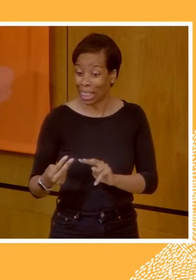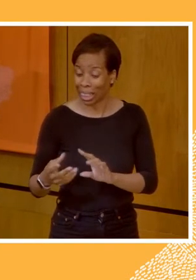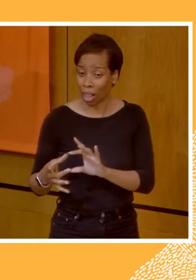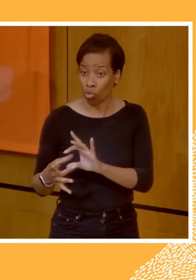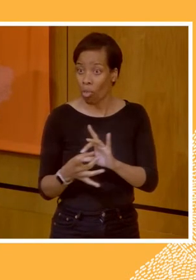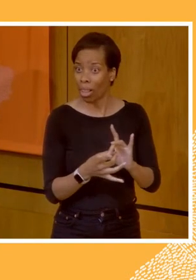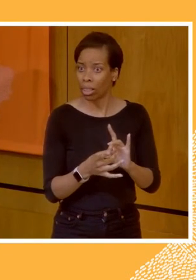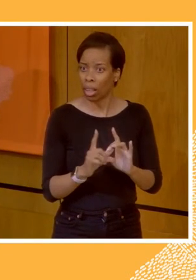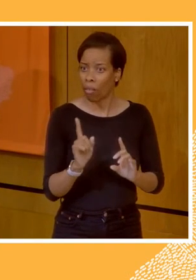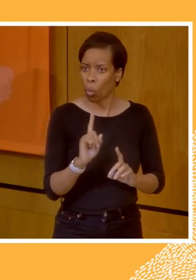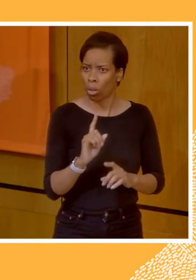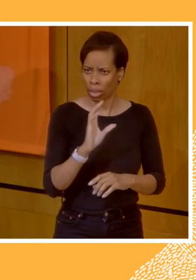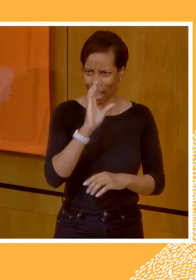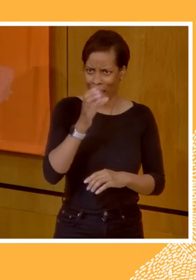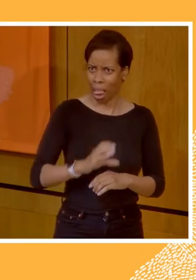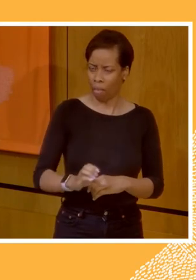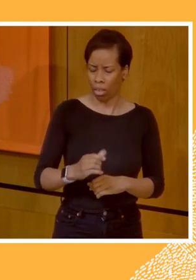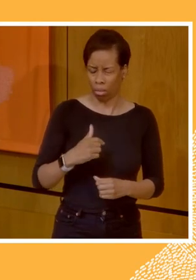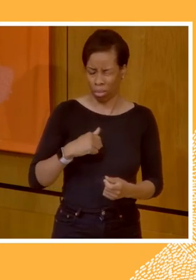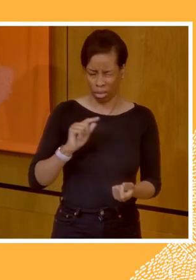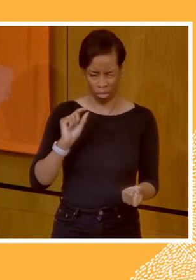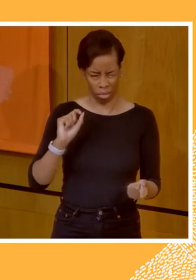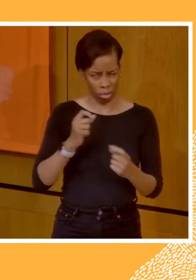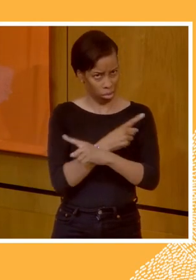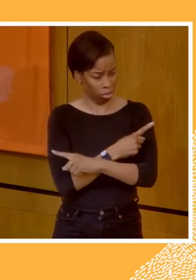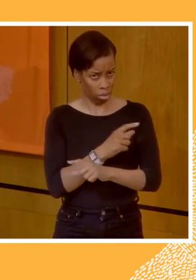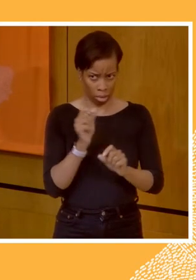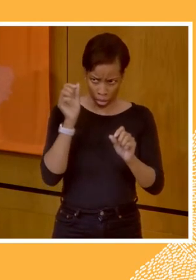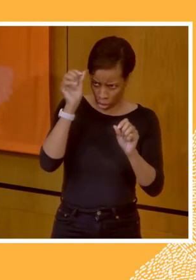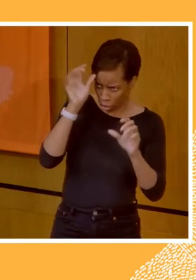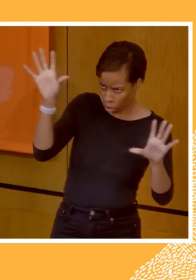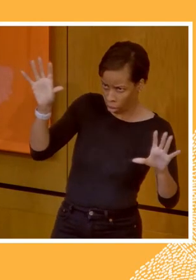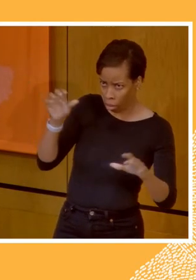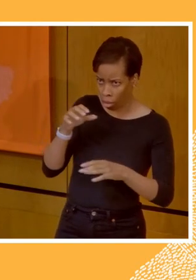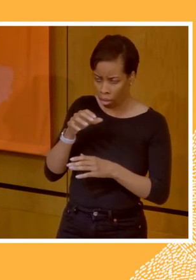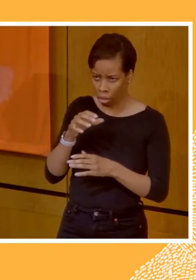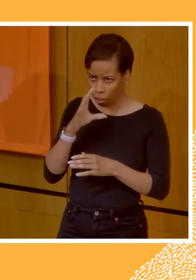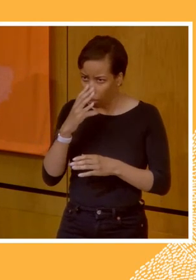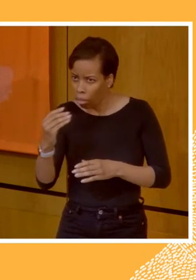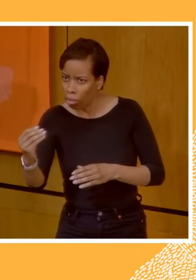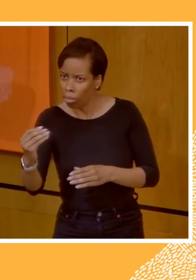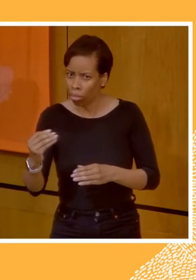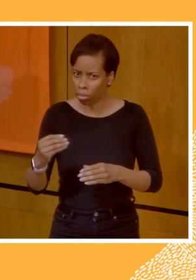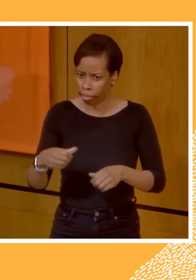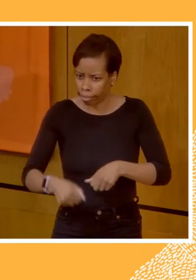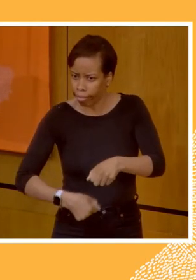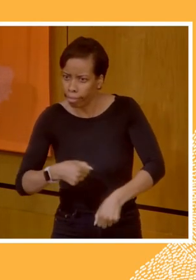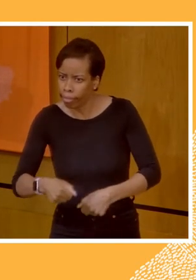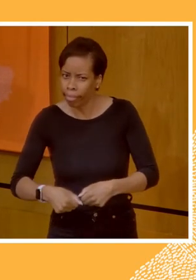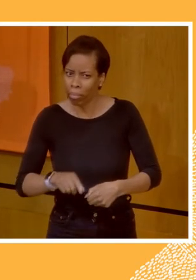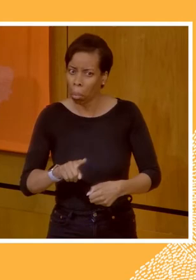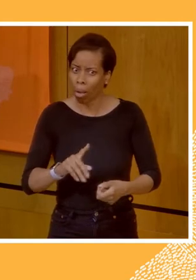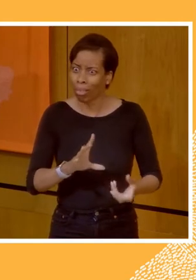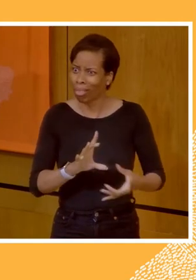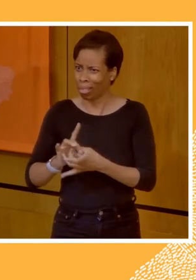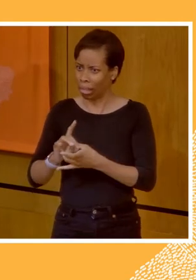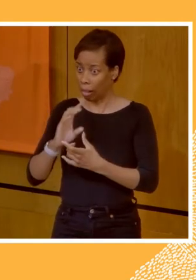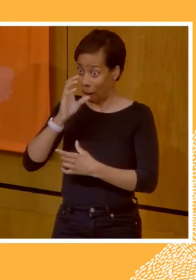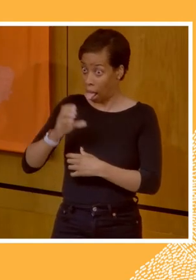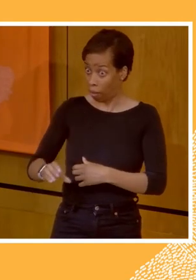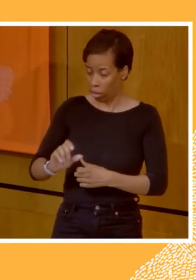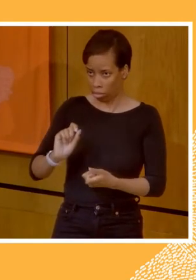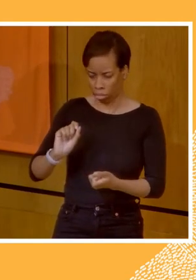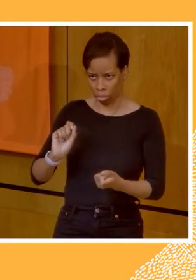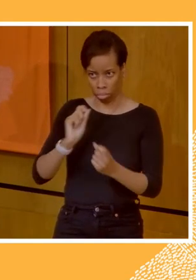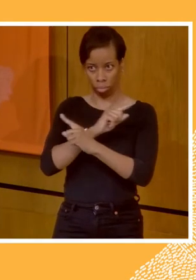just always find extraordinary when you look at it. That is incredible.